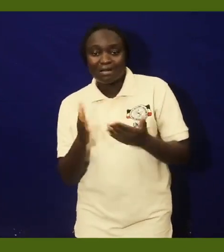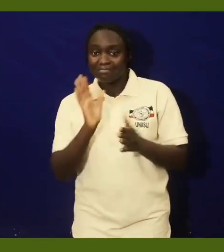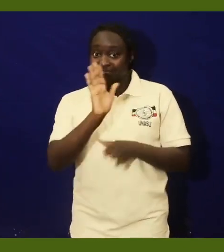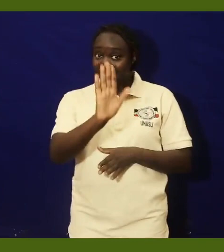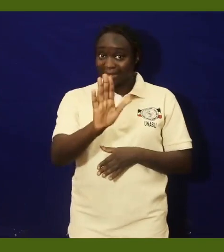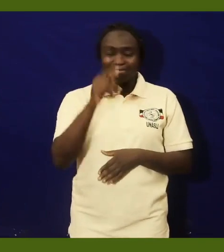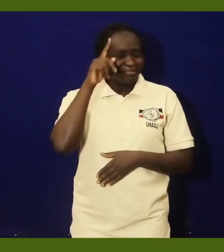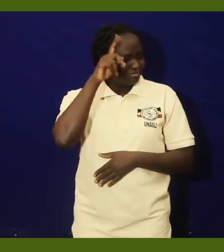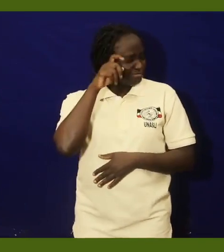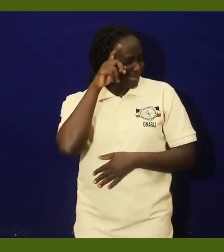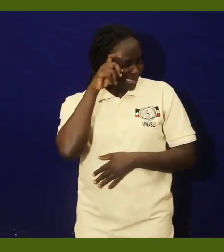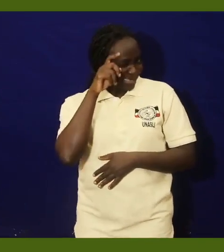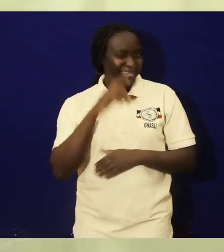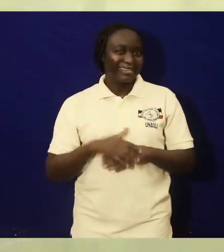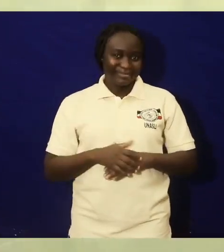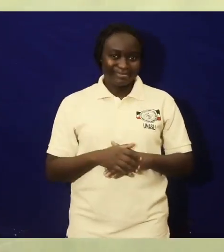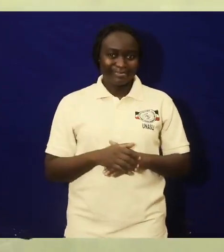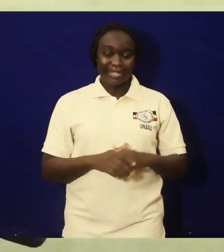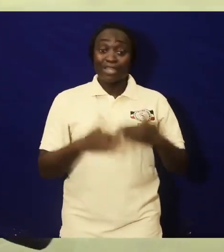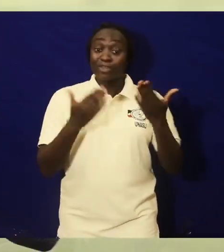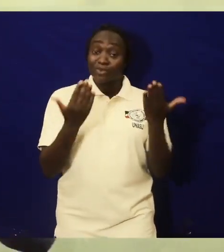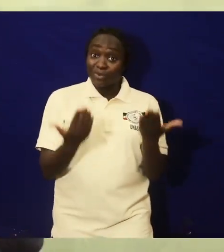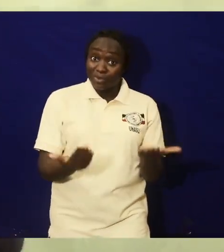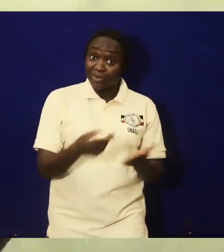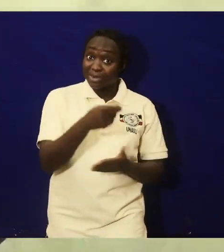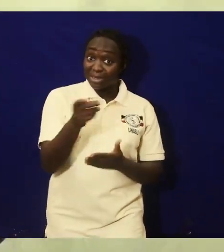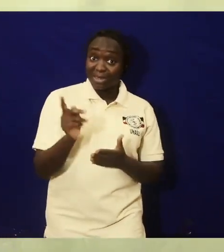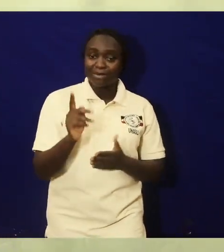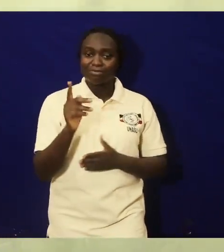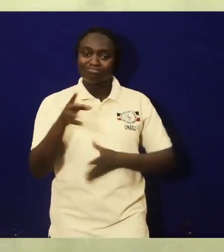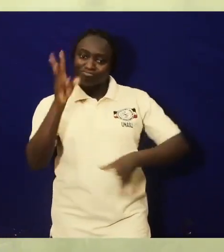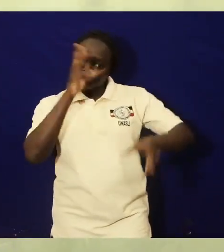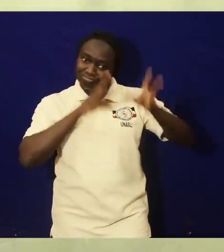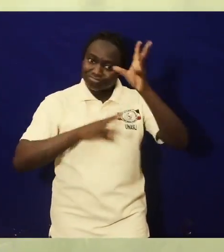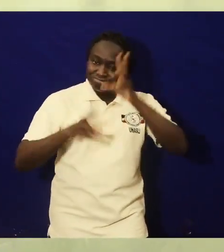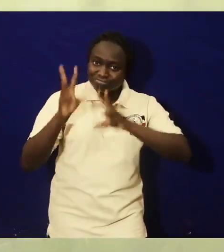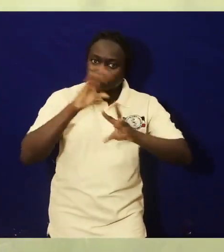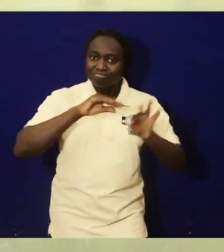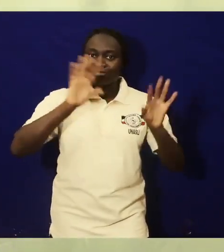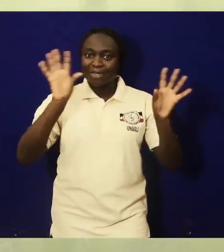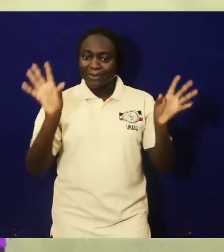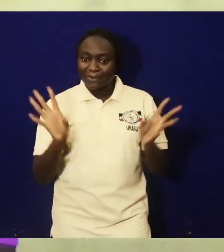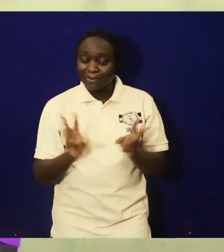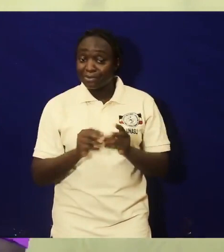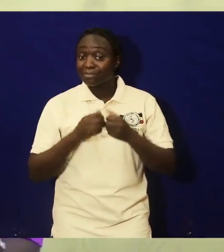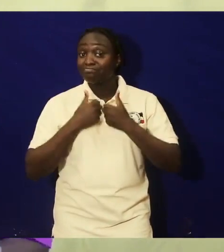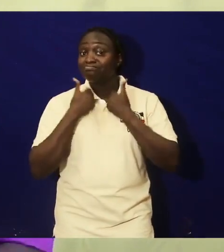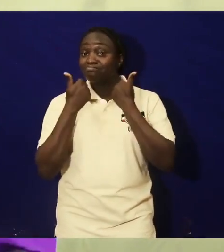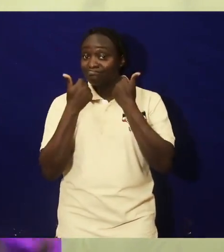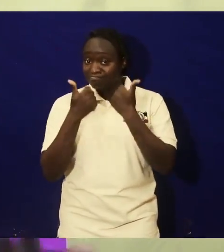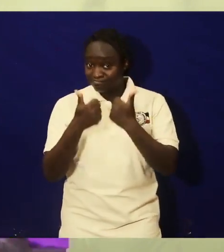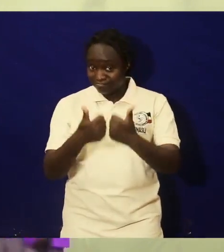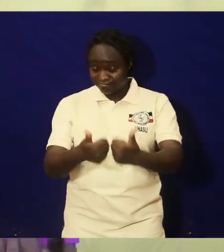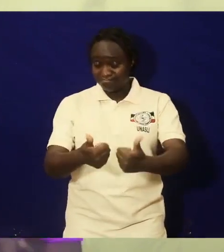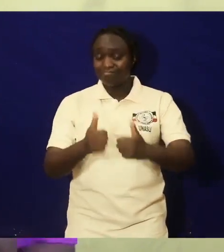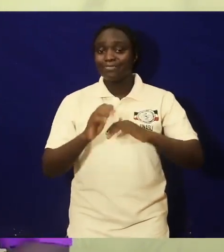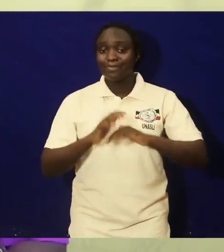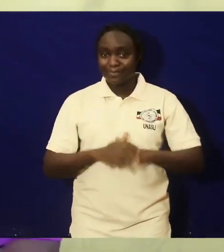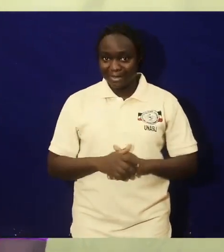for grandmother. Now, my dear learners, we have come to the end of the reading part of the